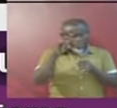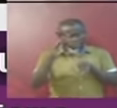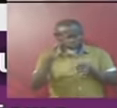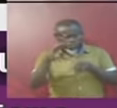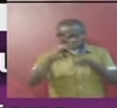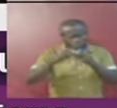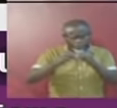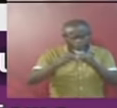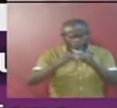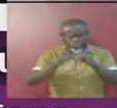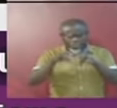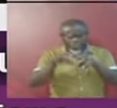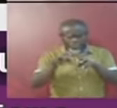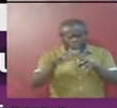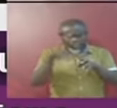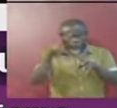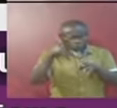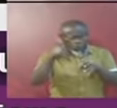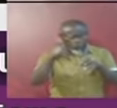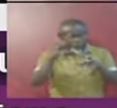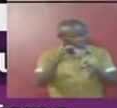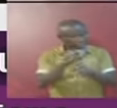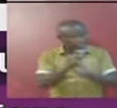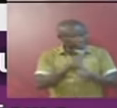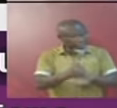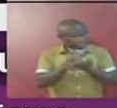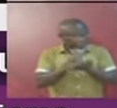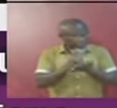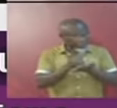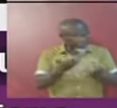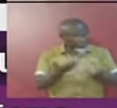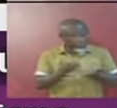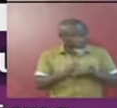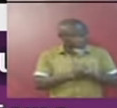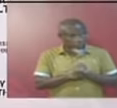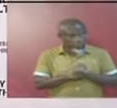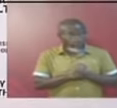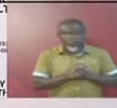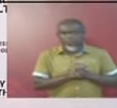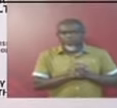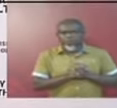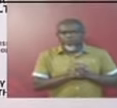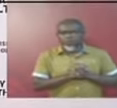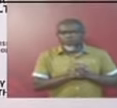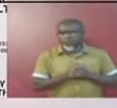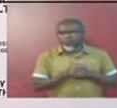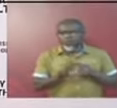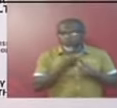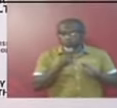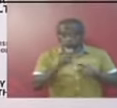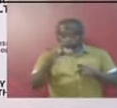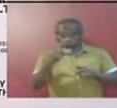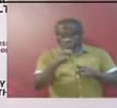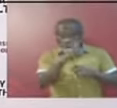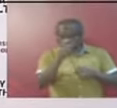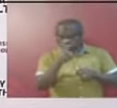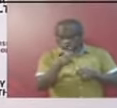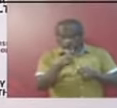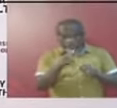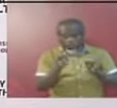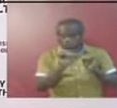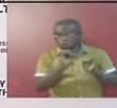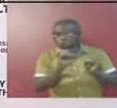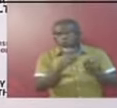with respect to mental health that you have observed? Okay, so in terms of your first question, no part of the country, whether it be